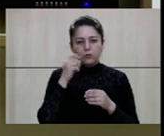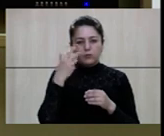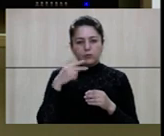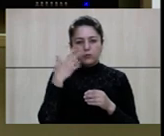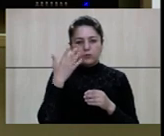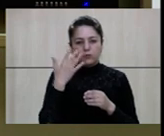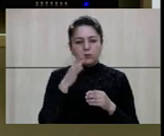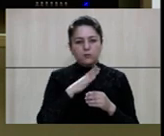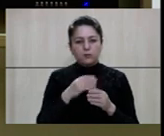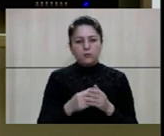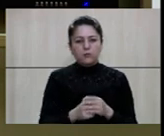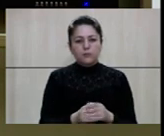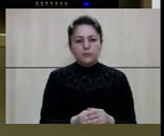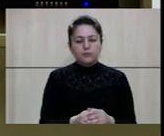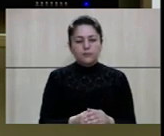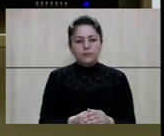0,135 ga.